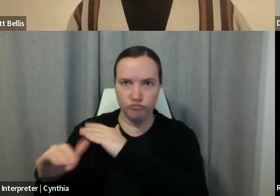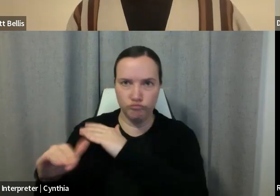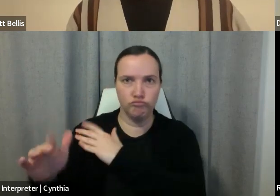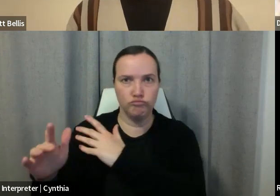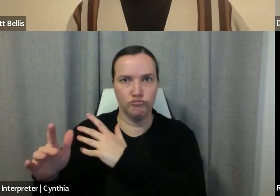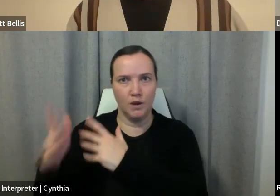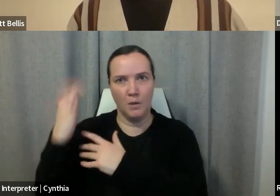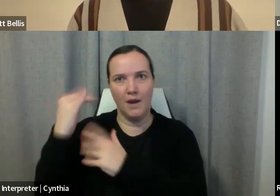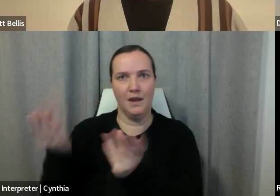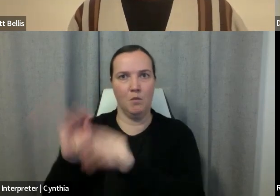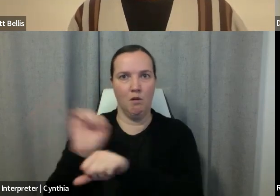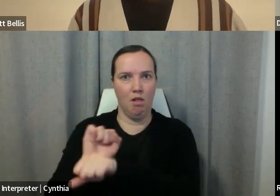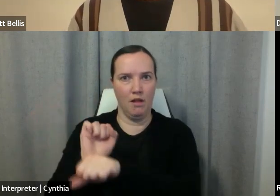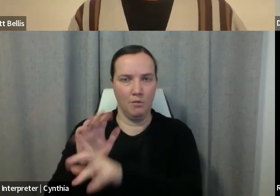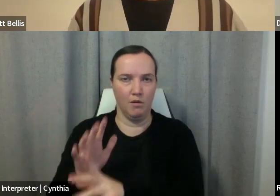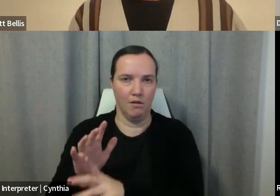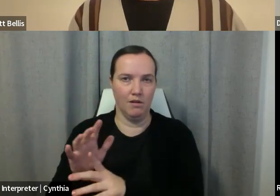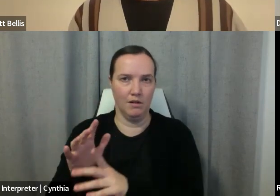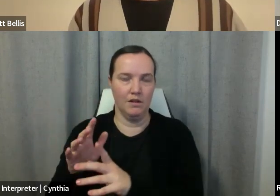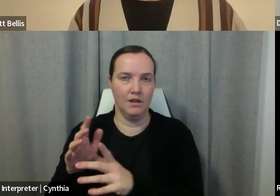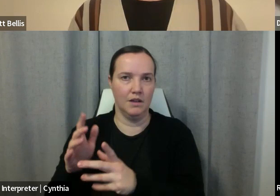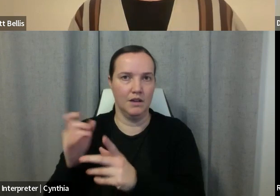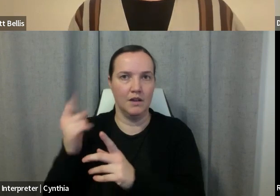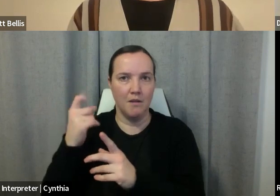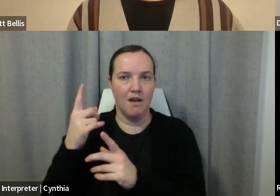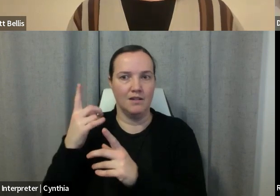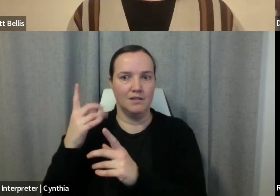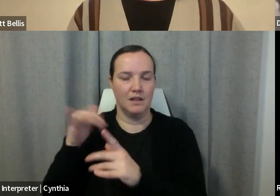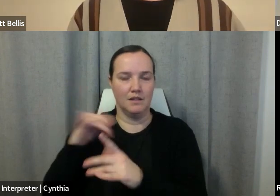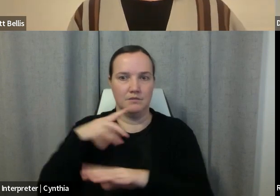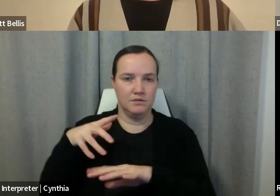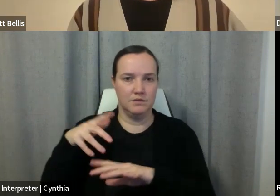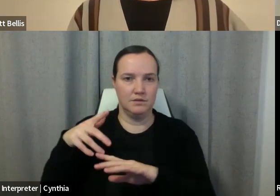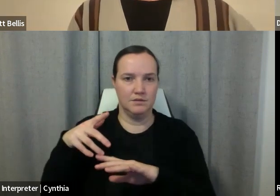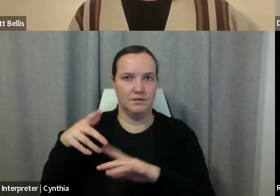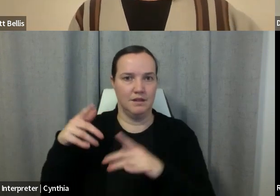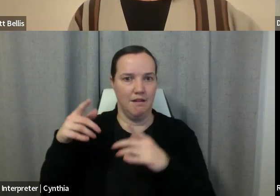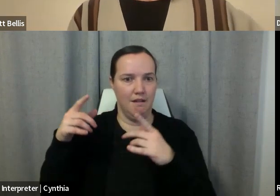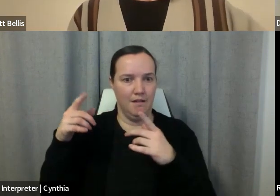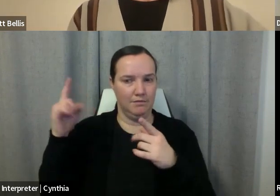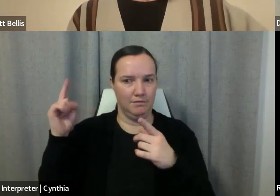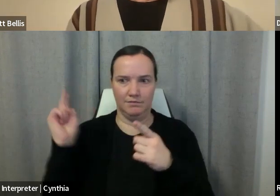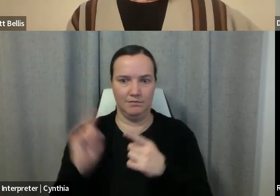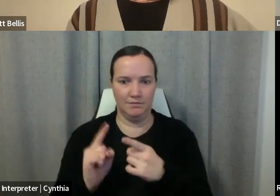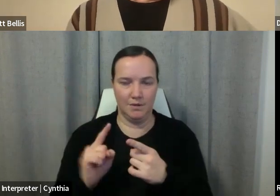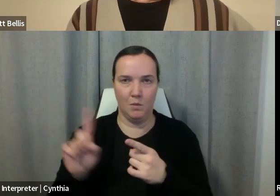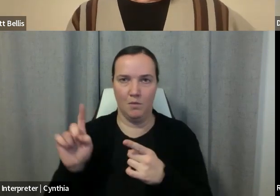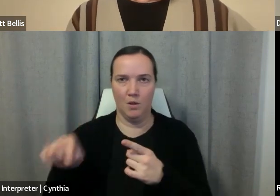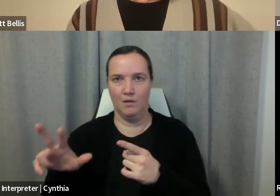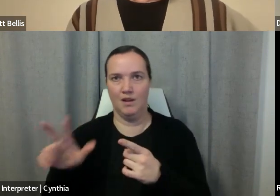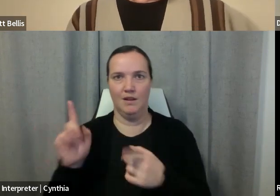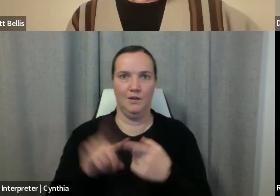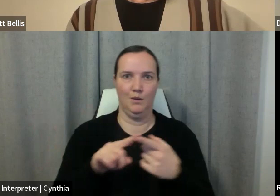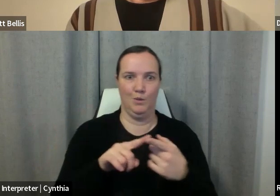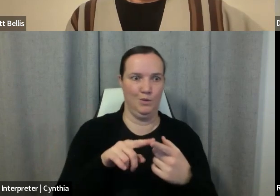slave labor and all of that, but that they were so decimated within that length of time. And what I understood from that as well is that